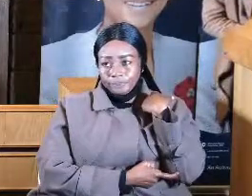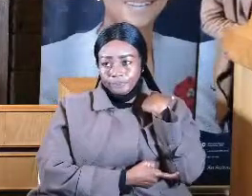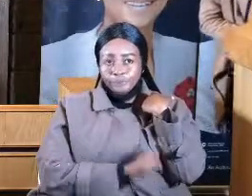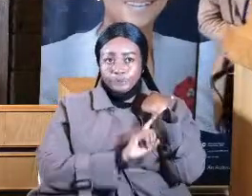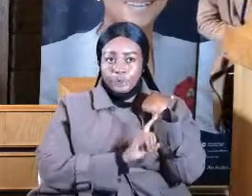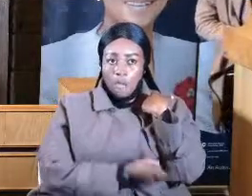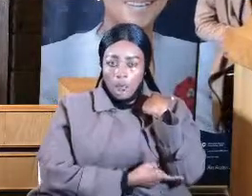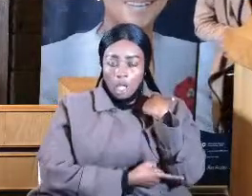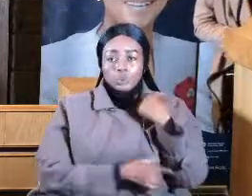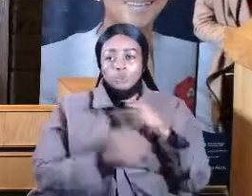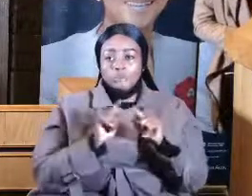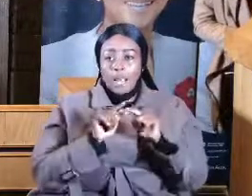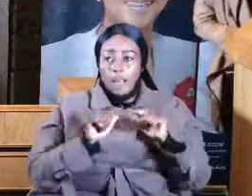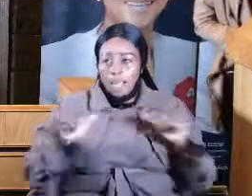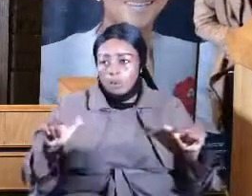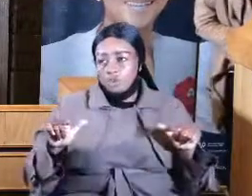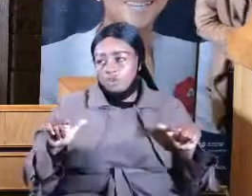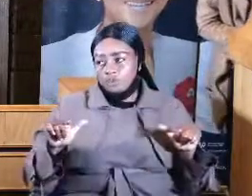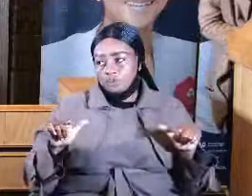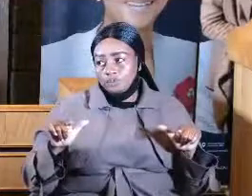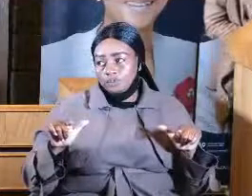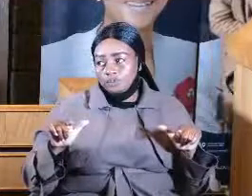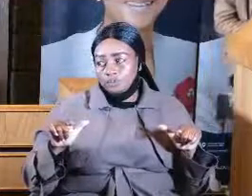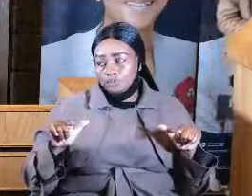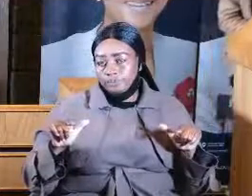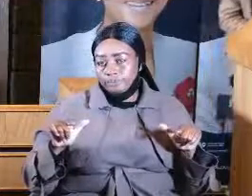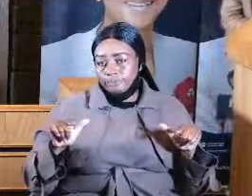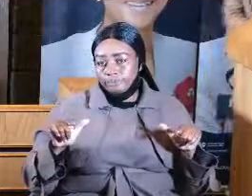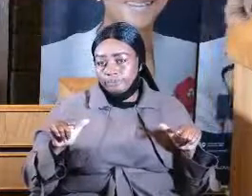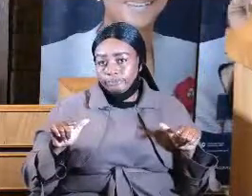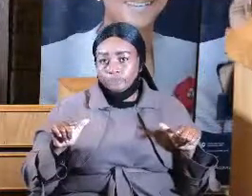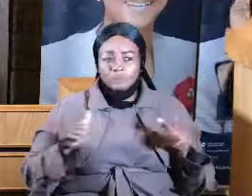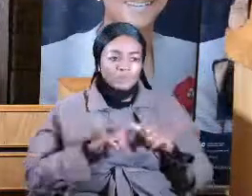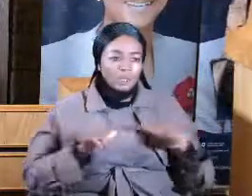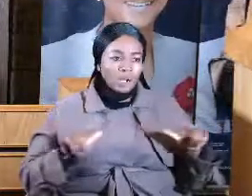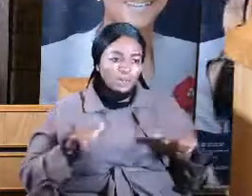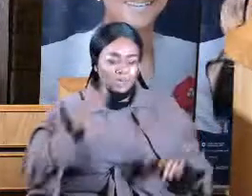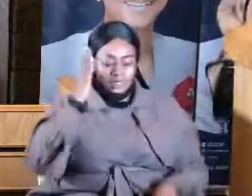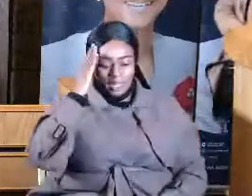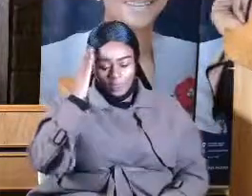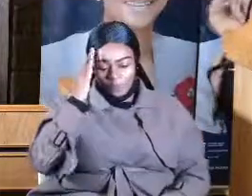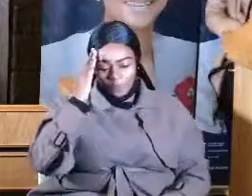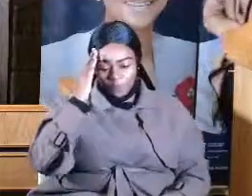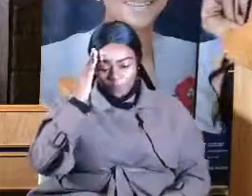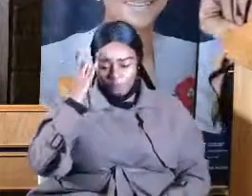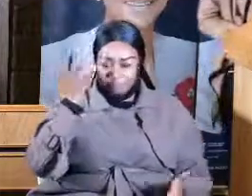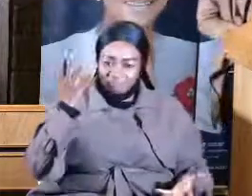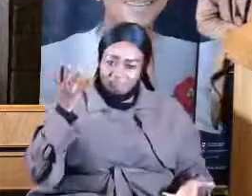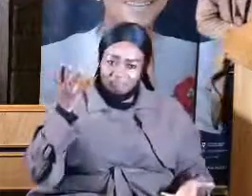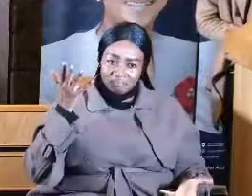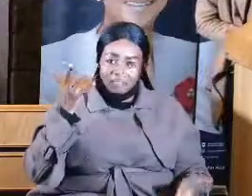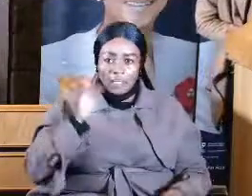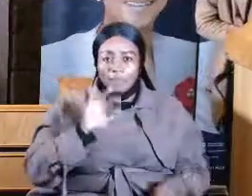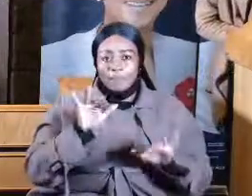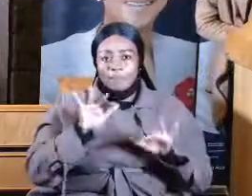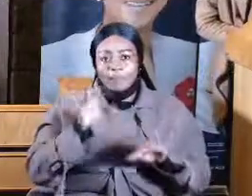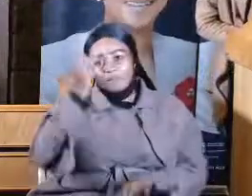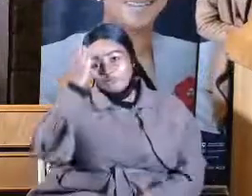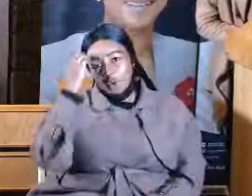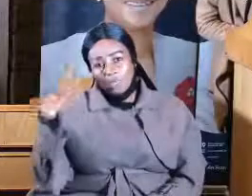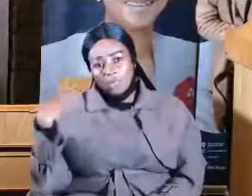The last one is language. People often, I know it comes from a good place, but people forget to